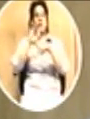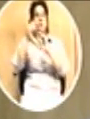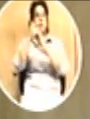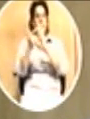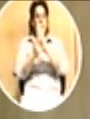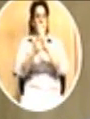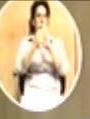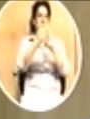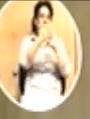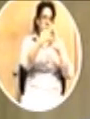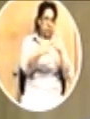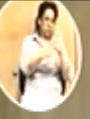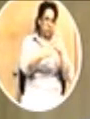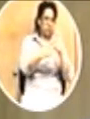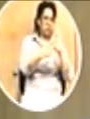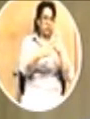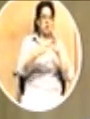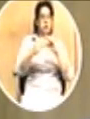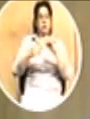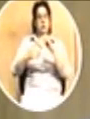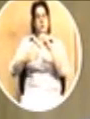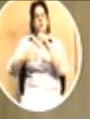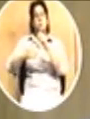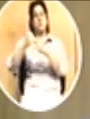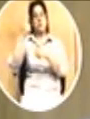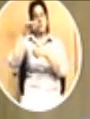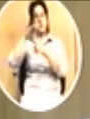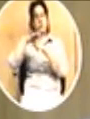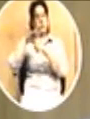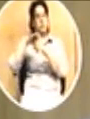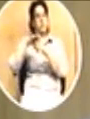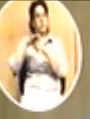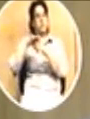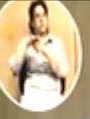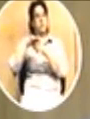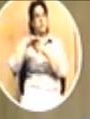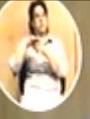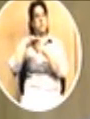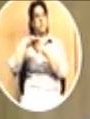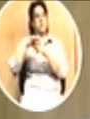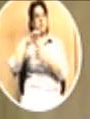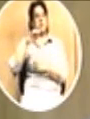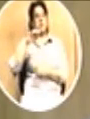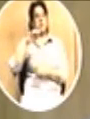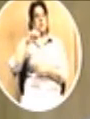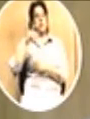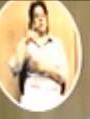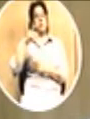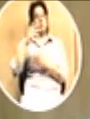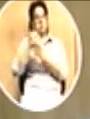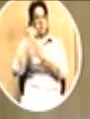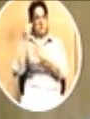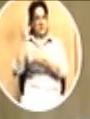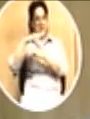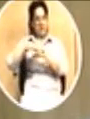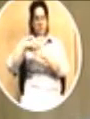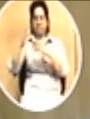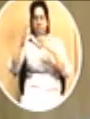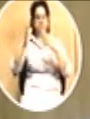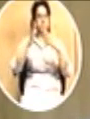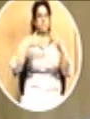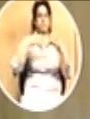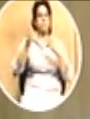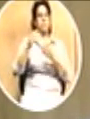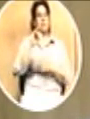and rules, and the majority vote wins the day, irregardless of whether